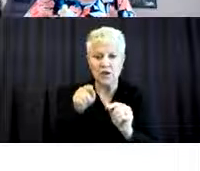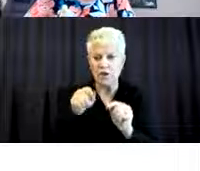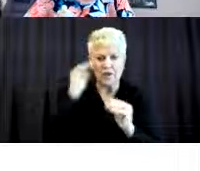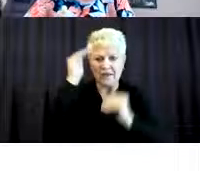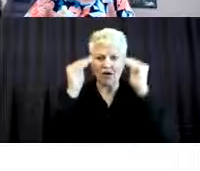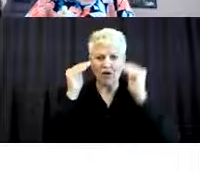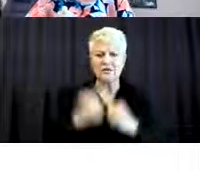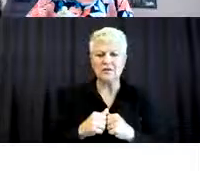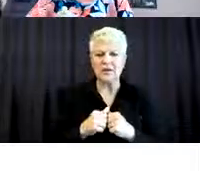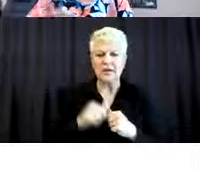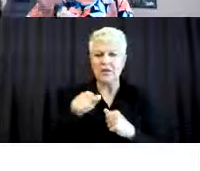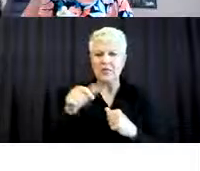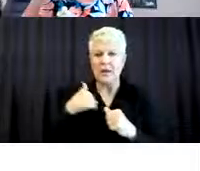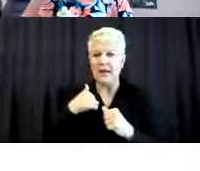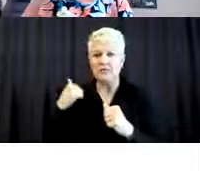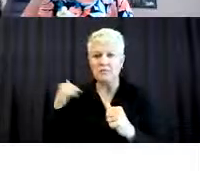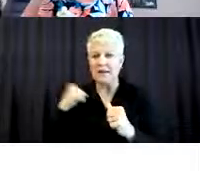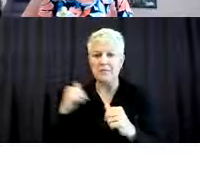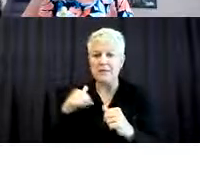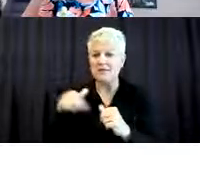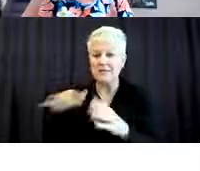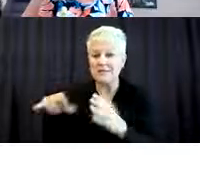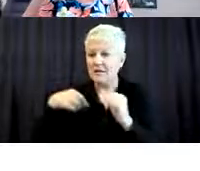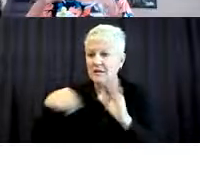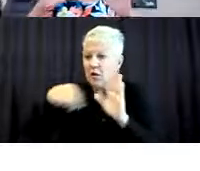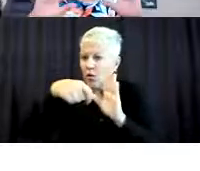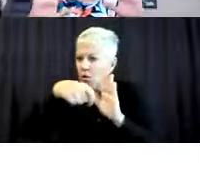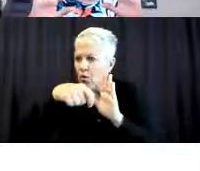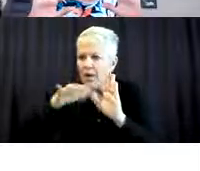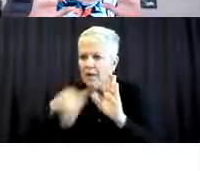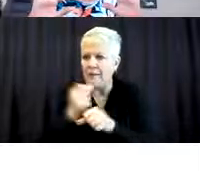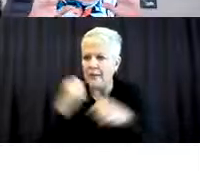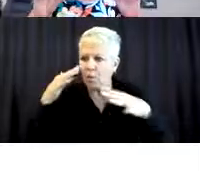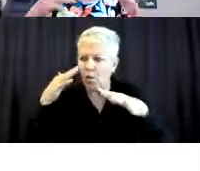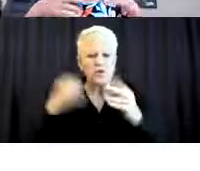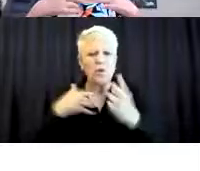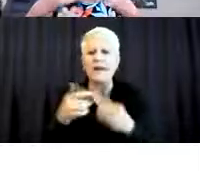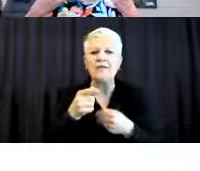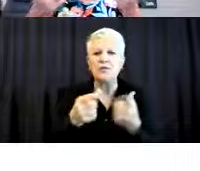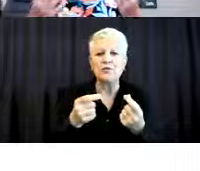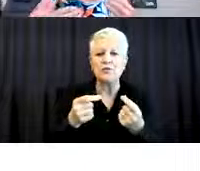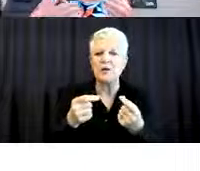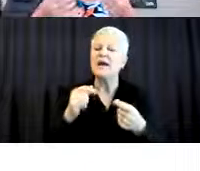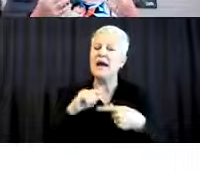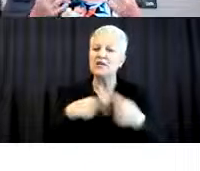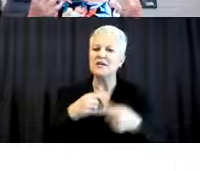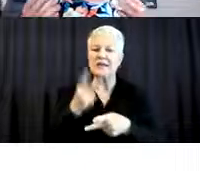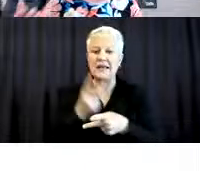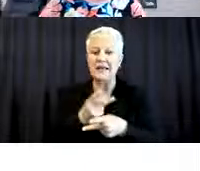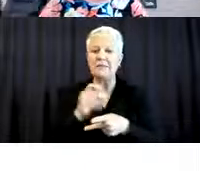kind of get in close and maybe even jingle and say, oh, that jingled, or whatever you do, and just kind of keep it